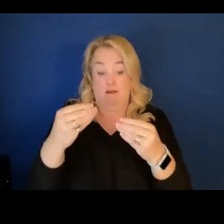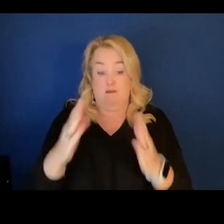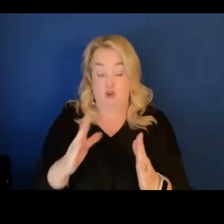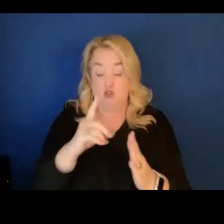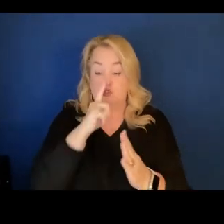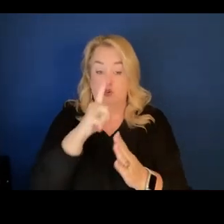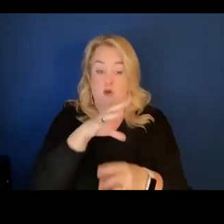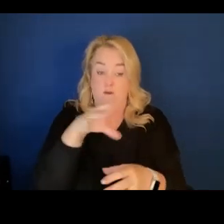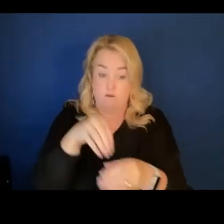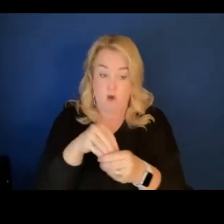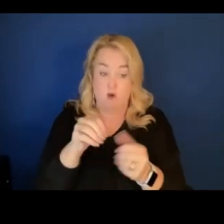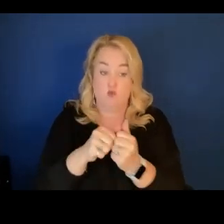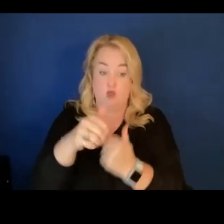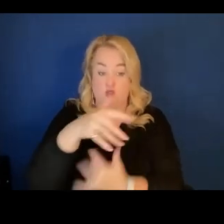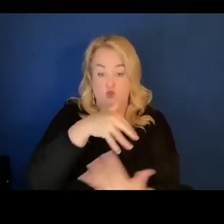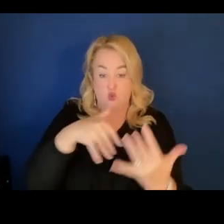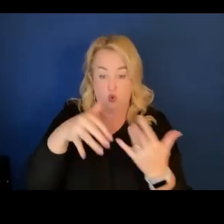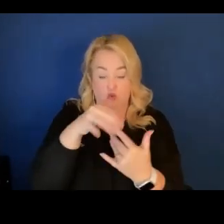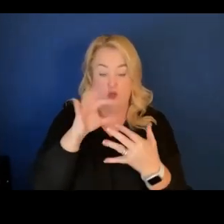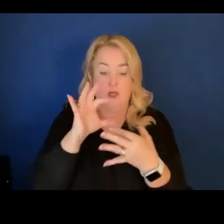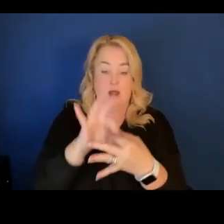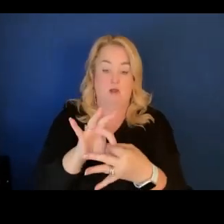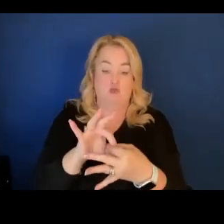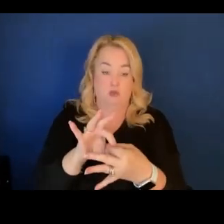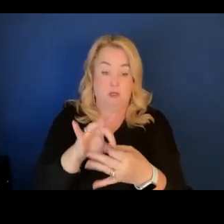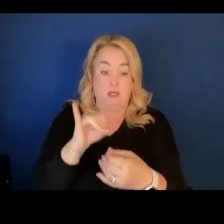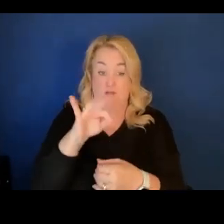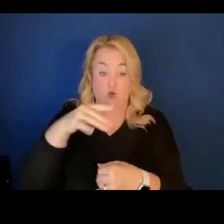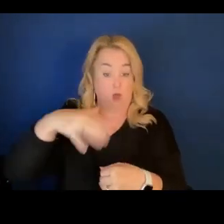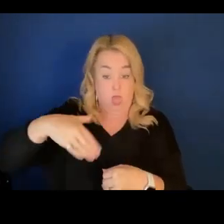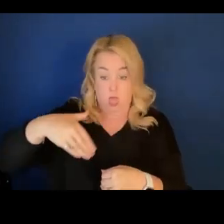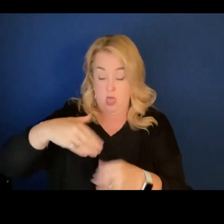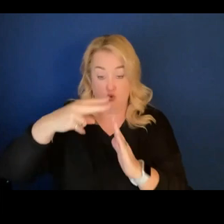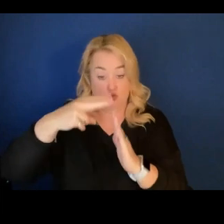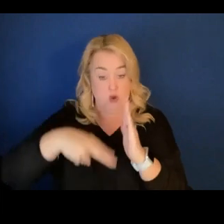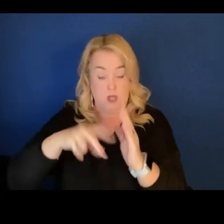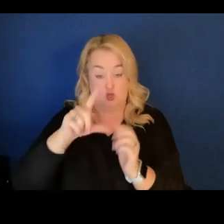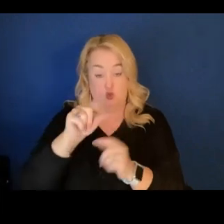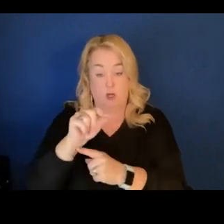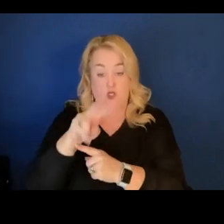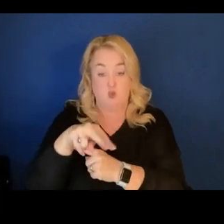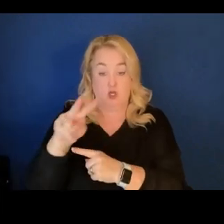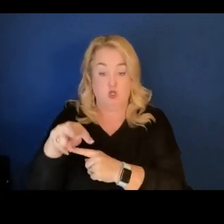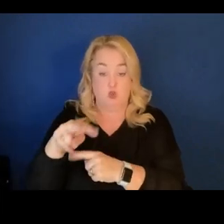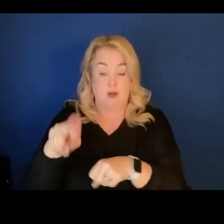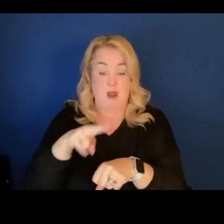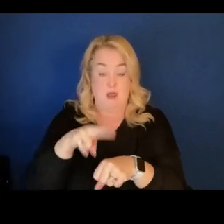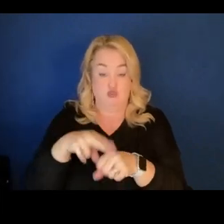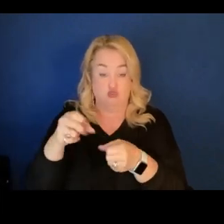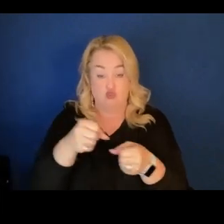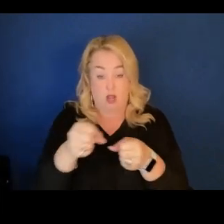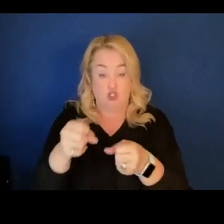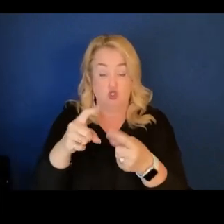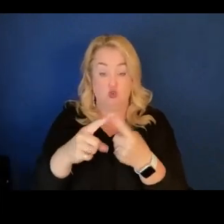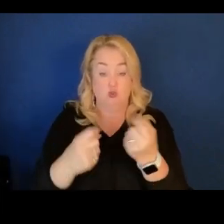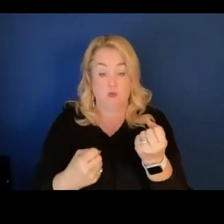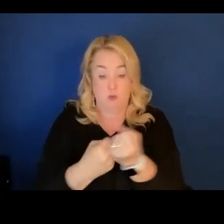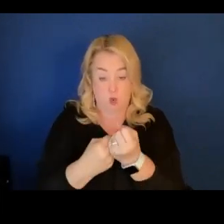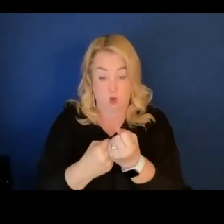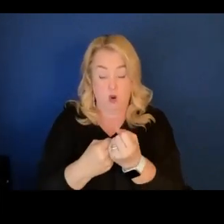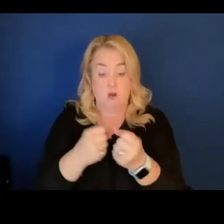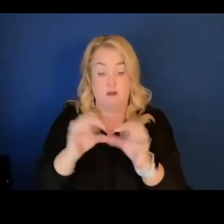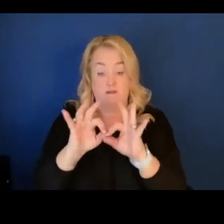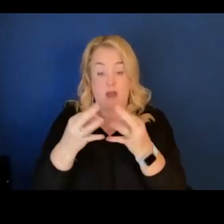social connection agenda. And if you haven't read the 2022 National Strategy to Support Family